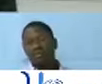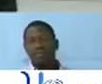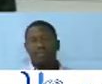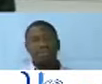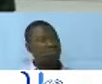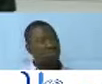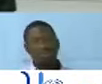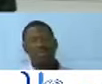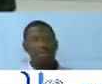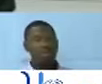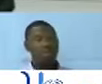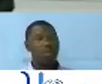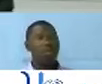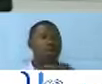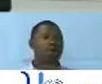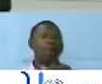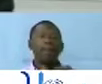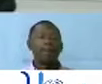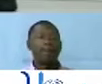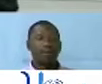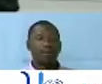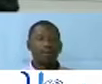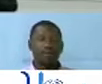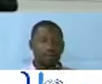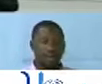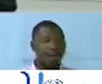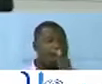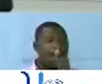colleagues sneak in.